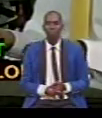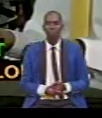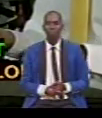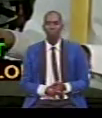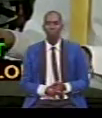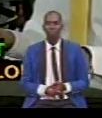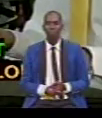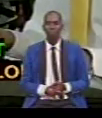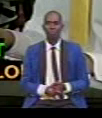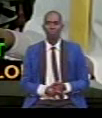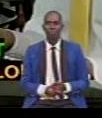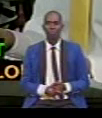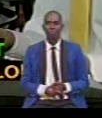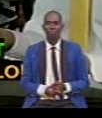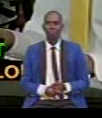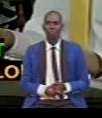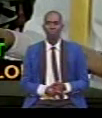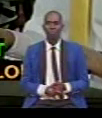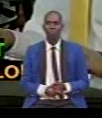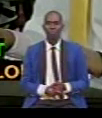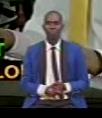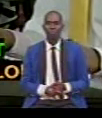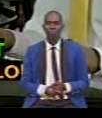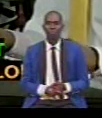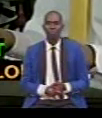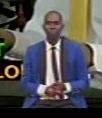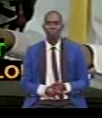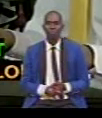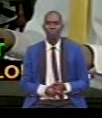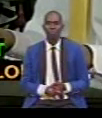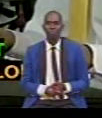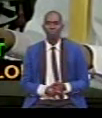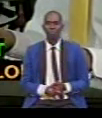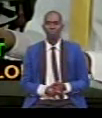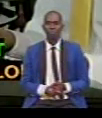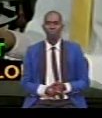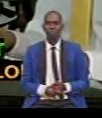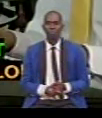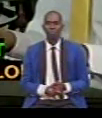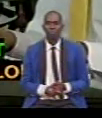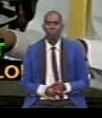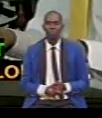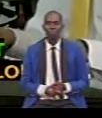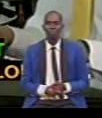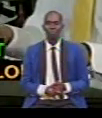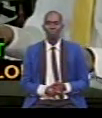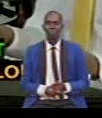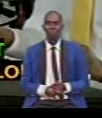Thank you.